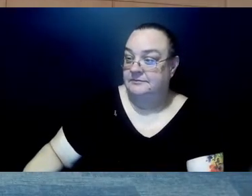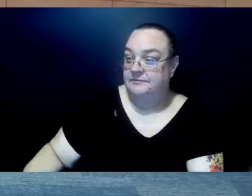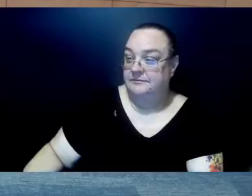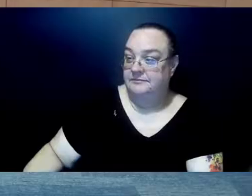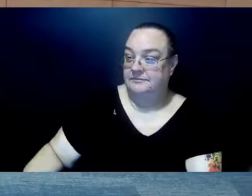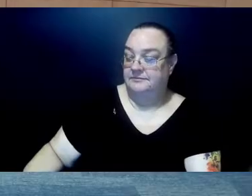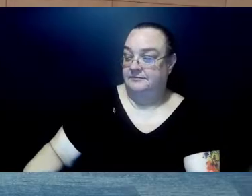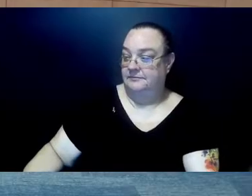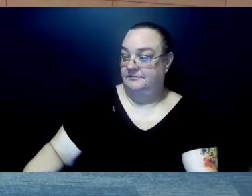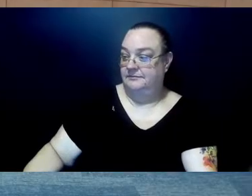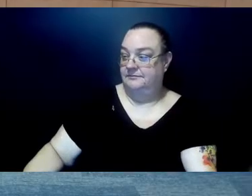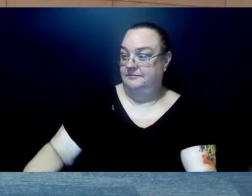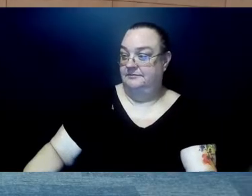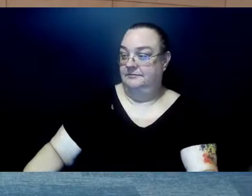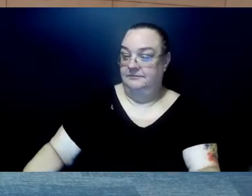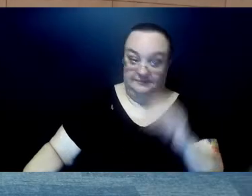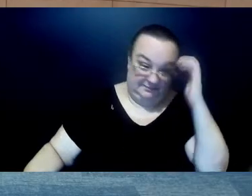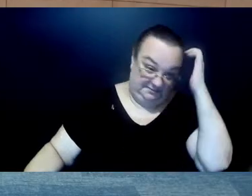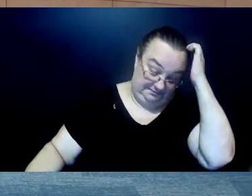All right.